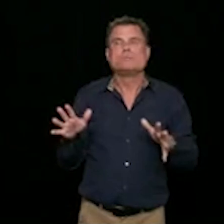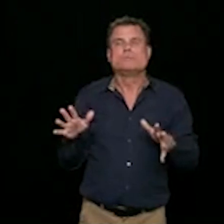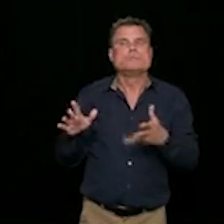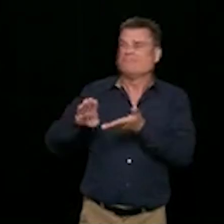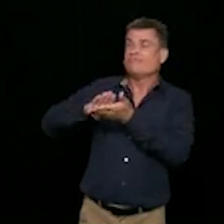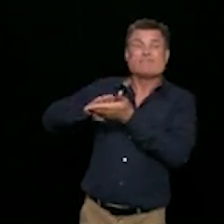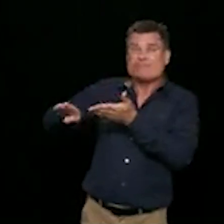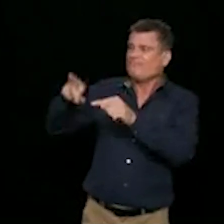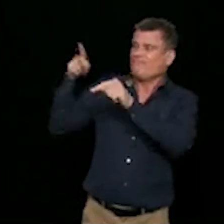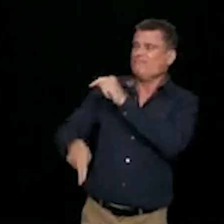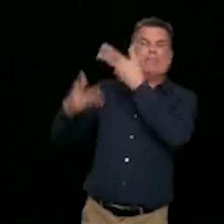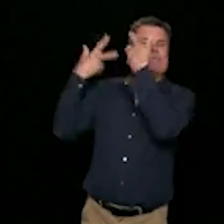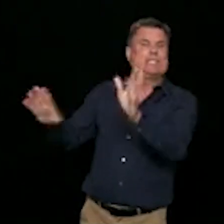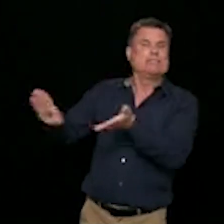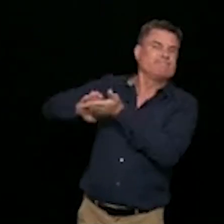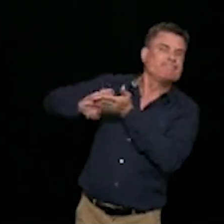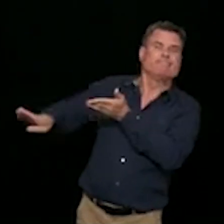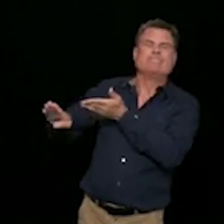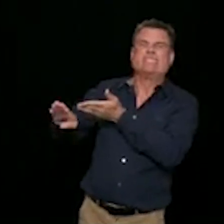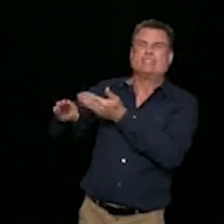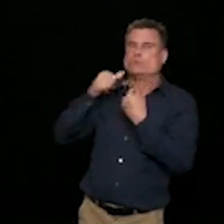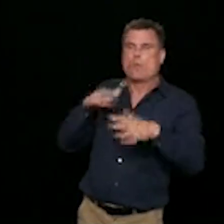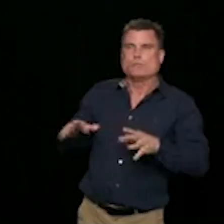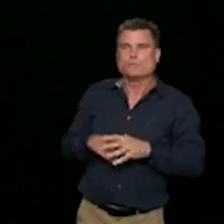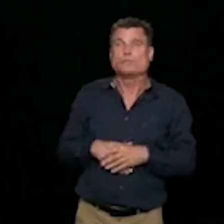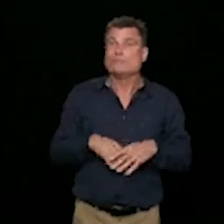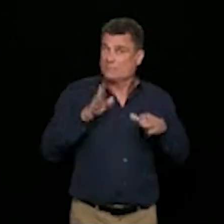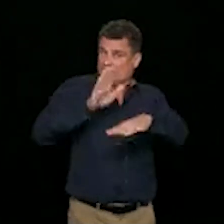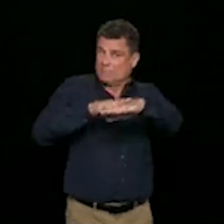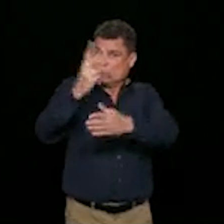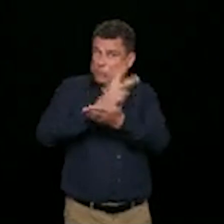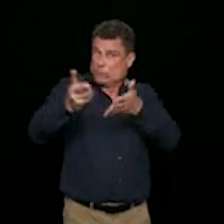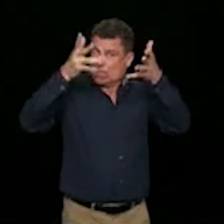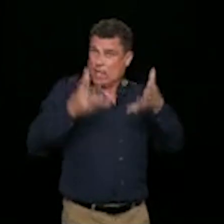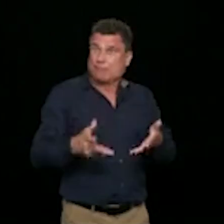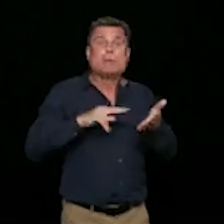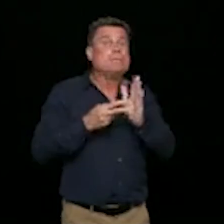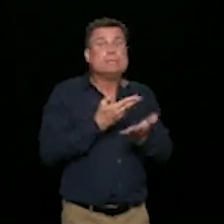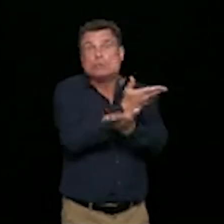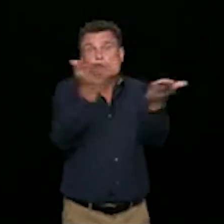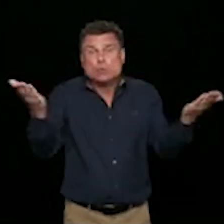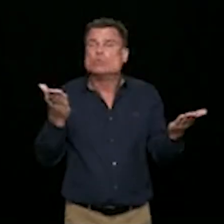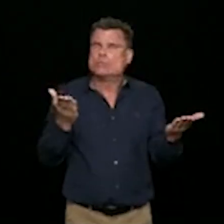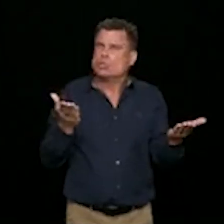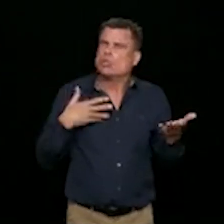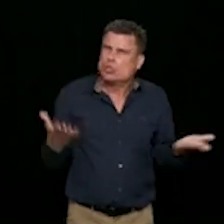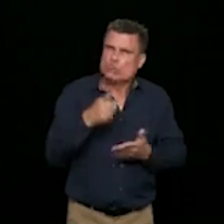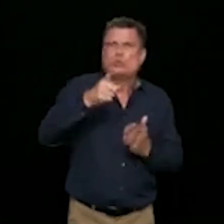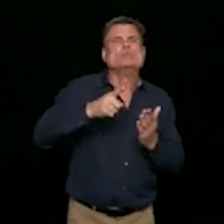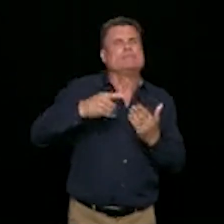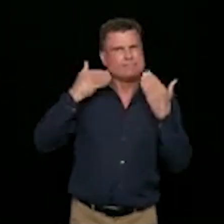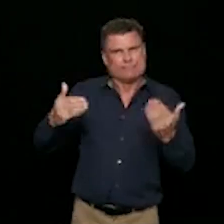individual circumstances of their business. This is a critical time where we are 2 weeks away from